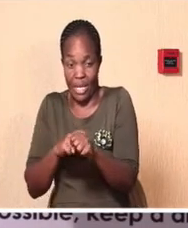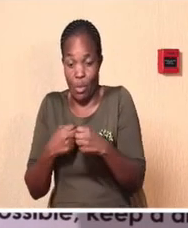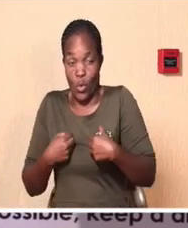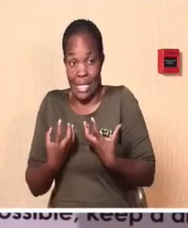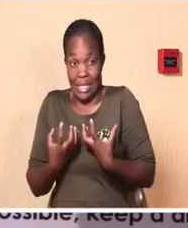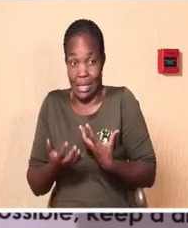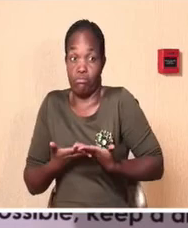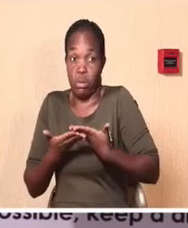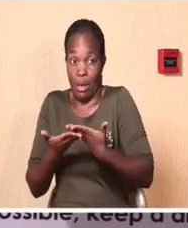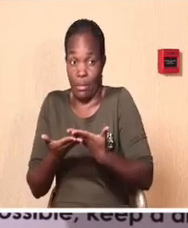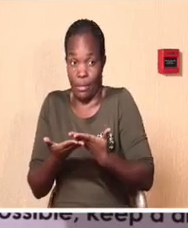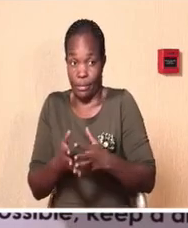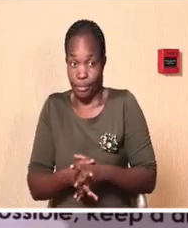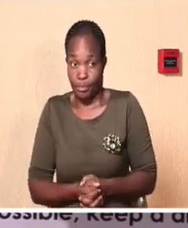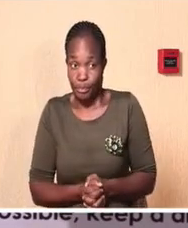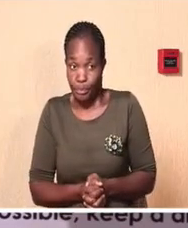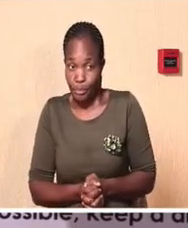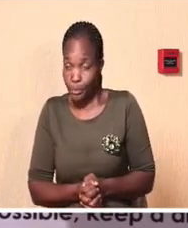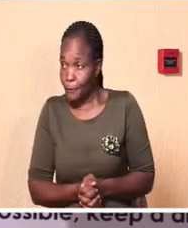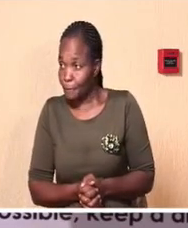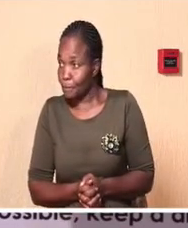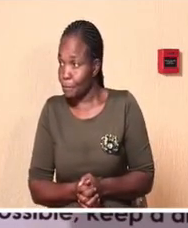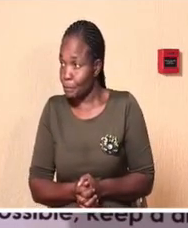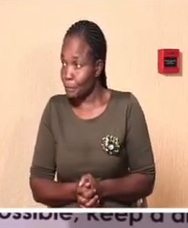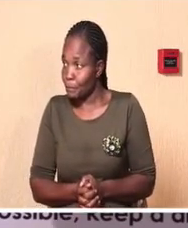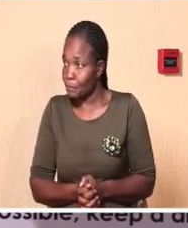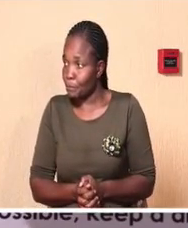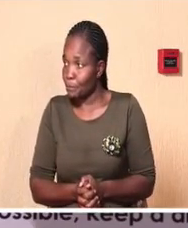help is there. Then